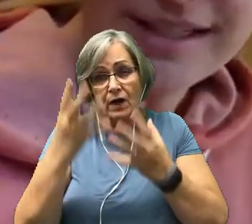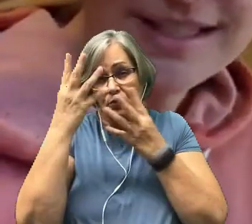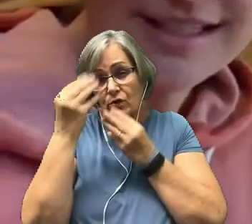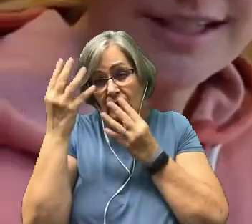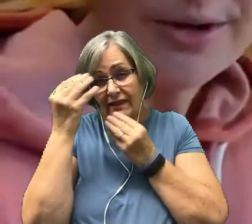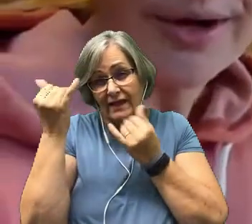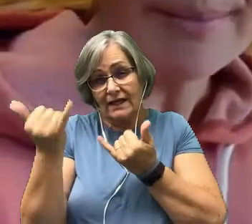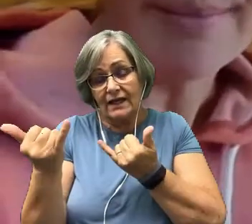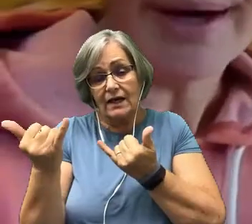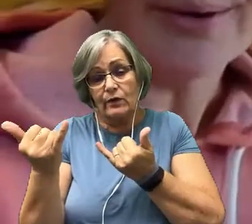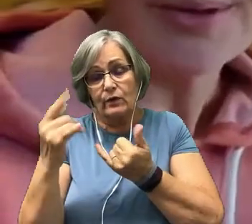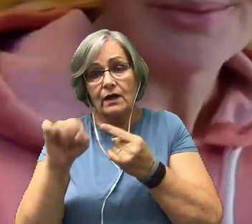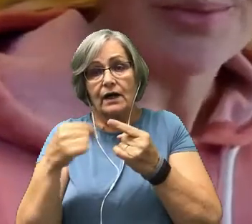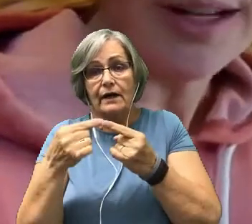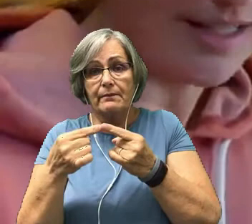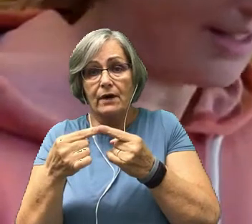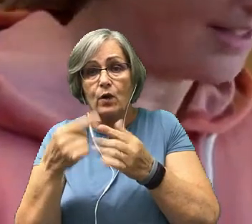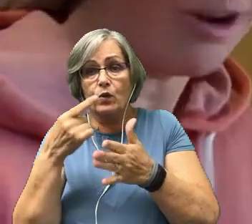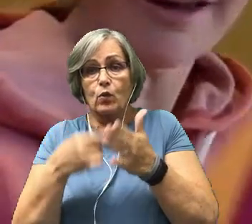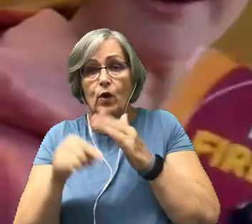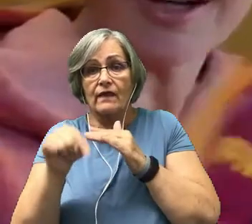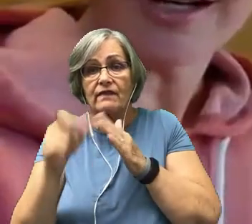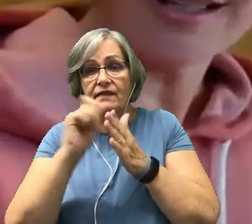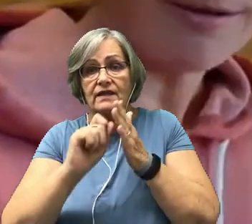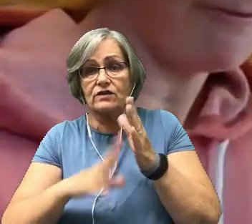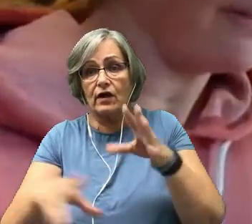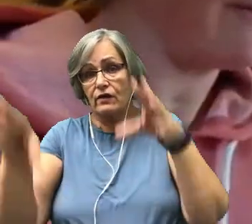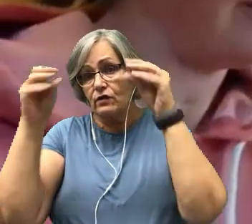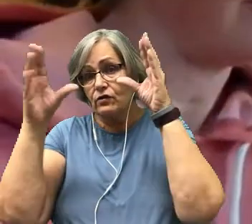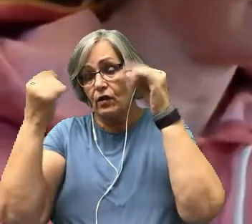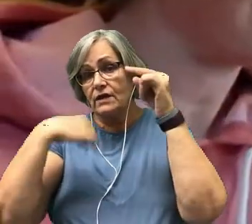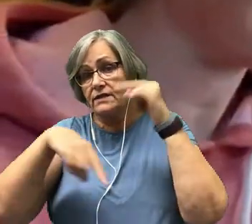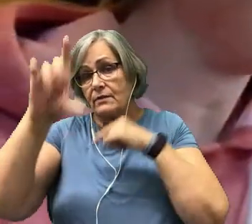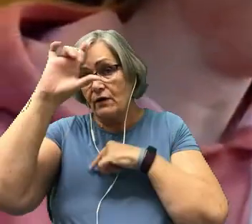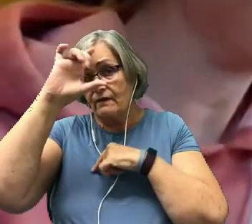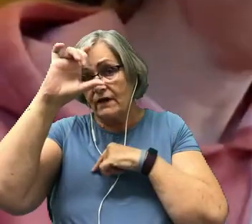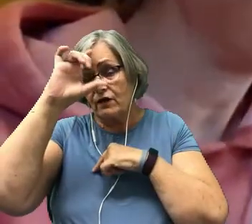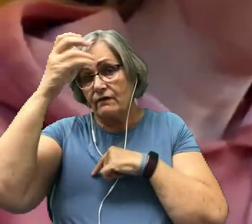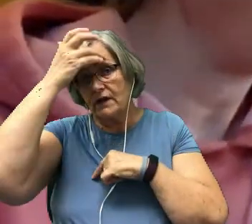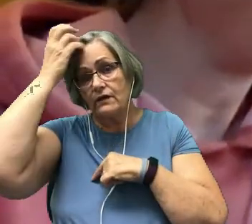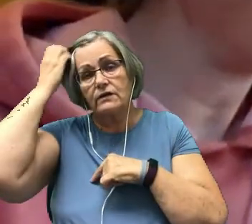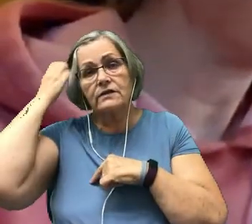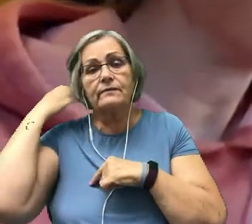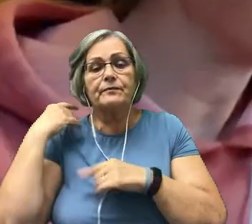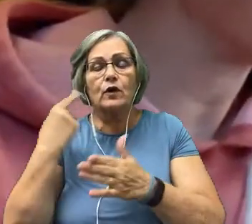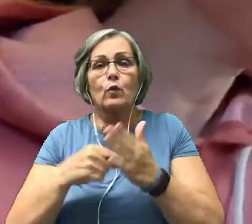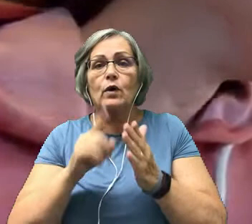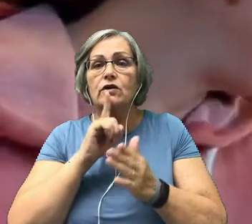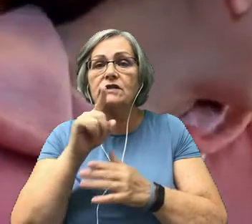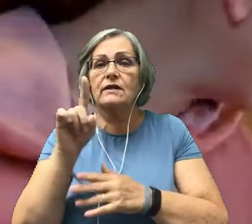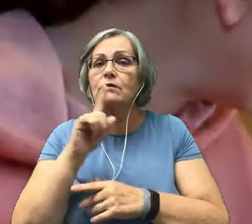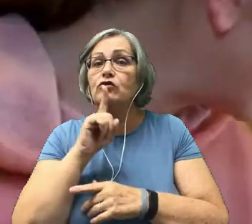little bit about what this author taught us about firefighters, right? What are some